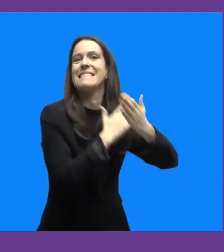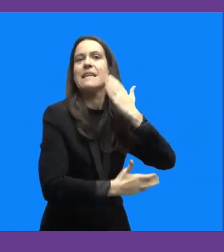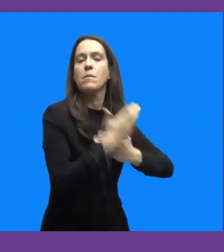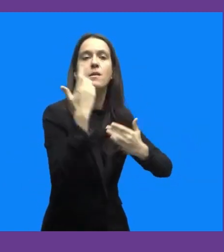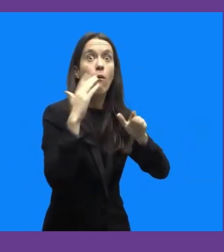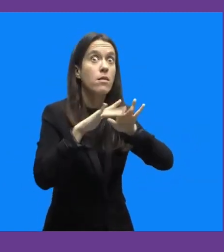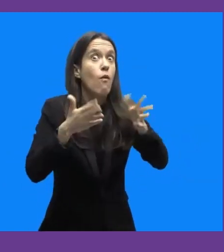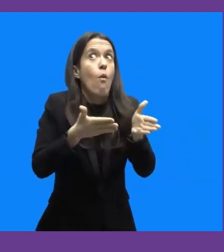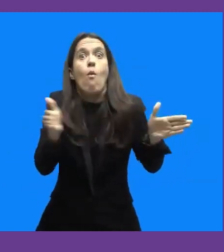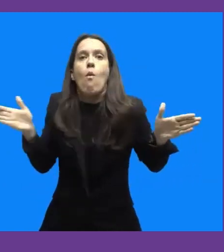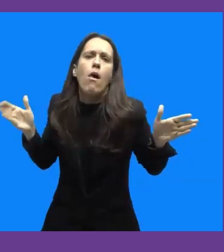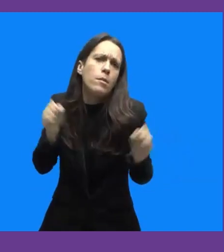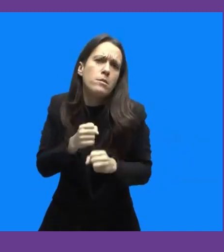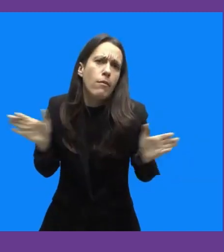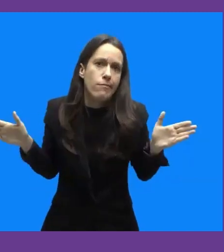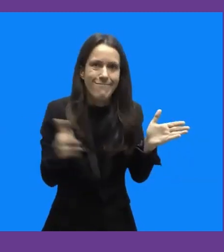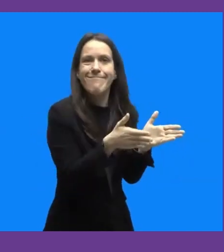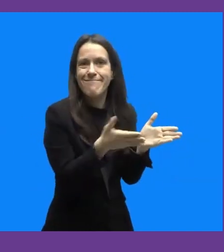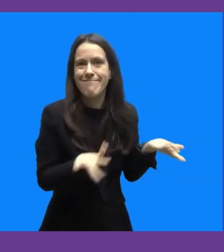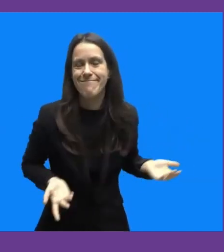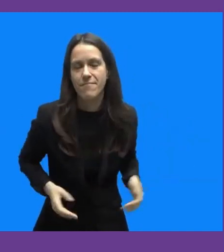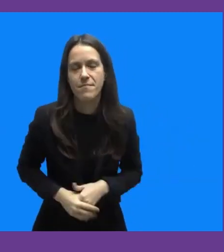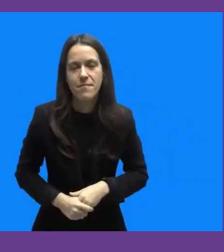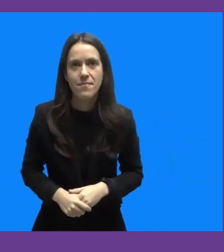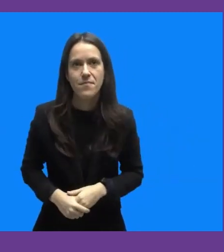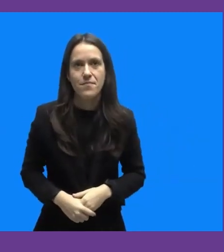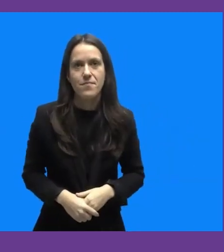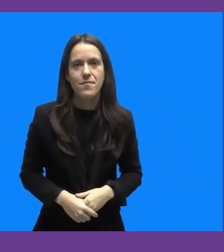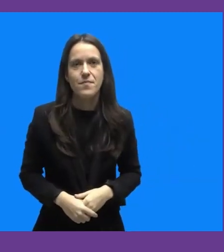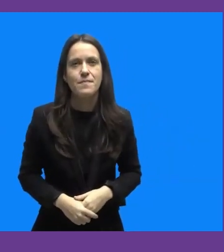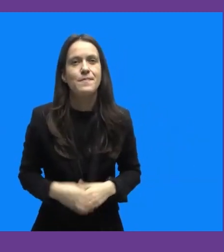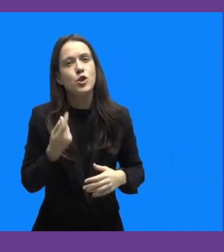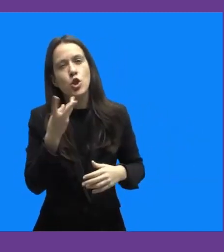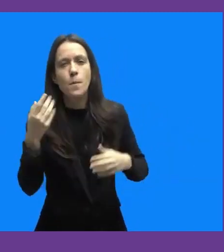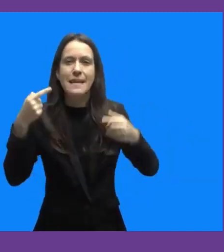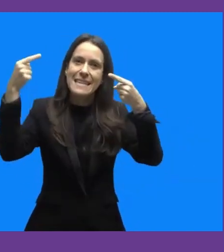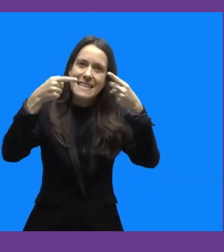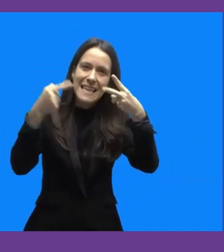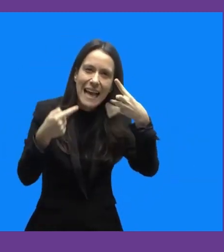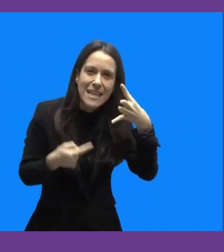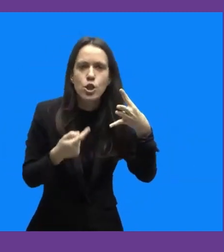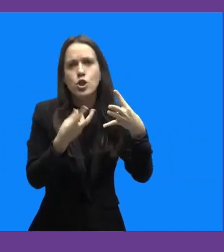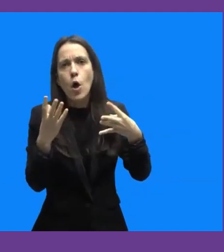course, some of those indicators and needs that we were trying to address with this tool can also